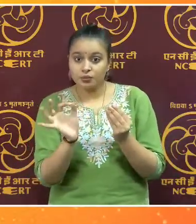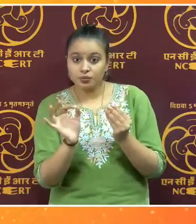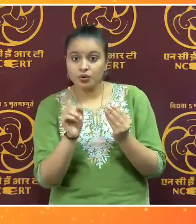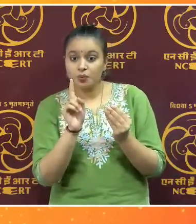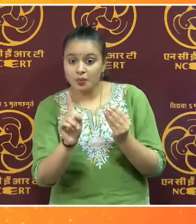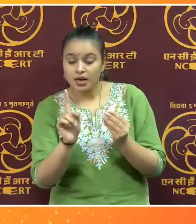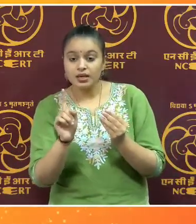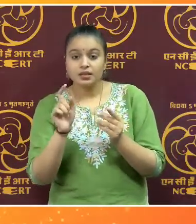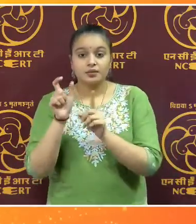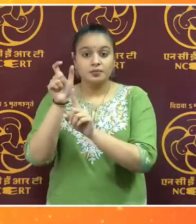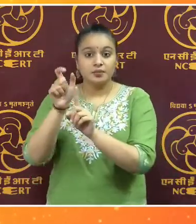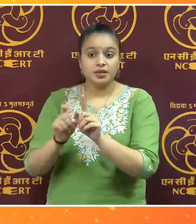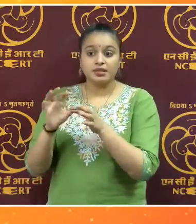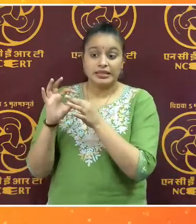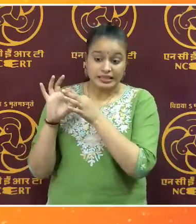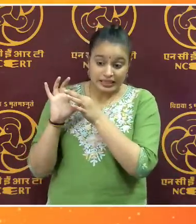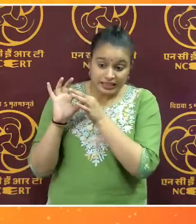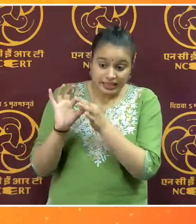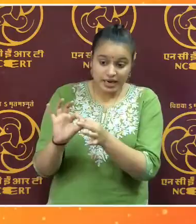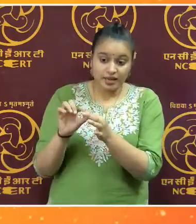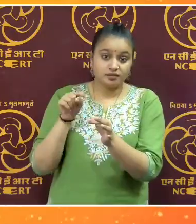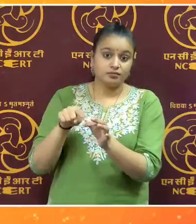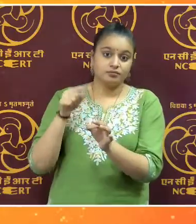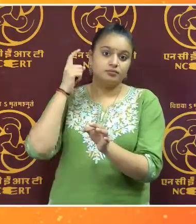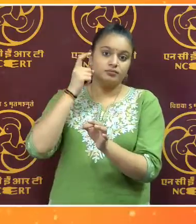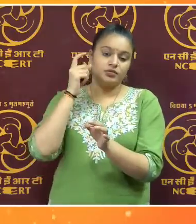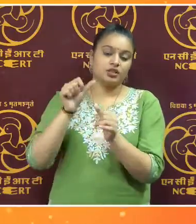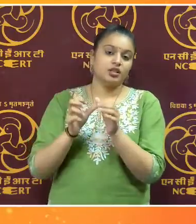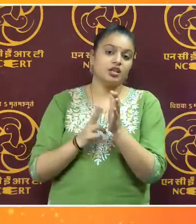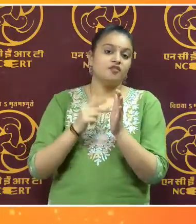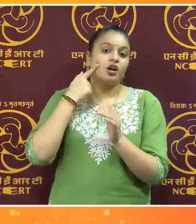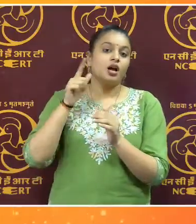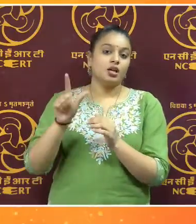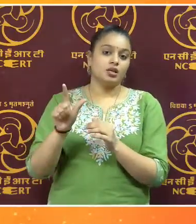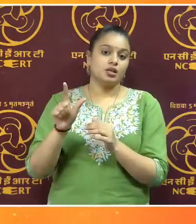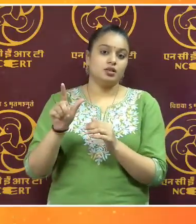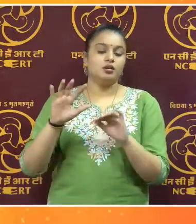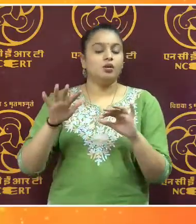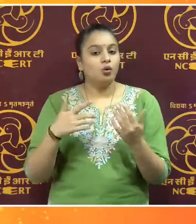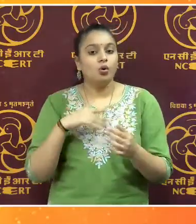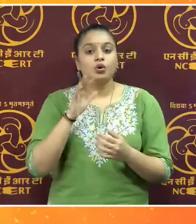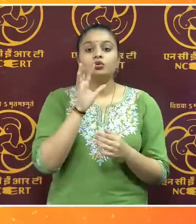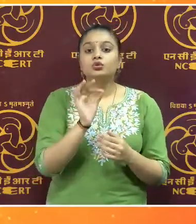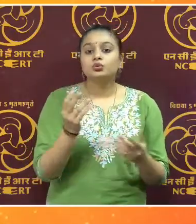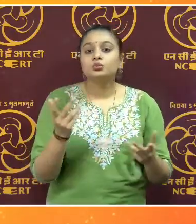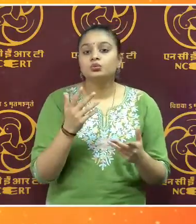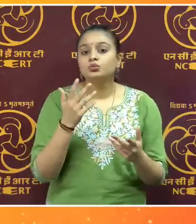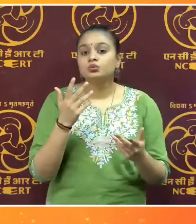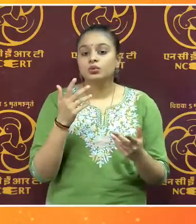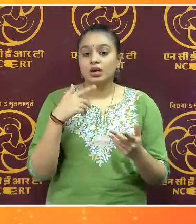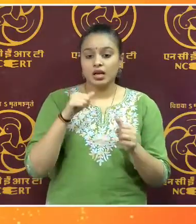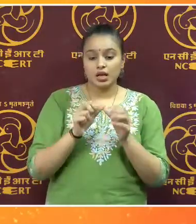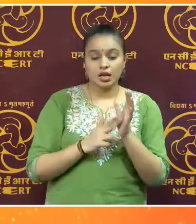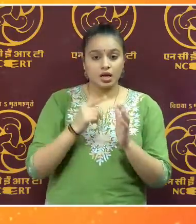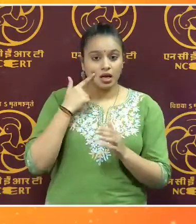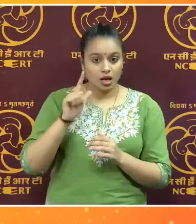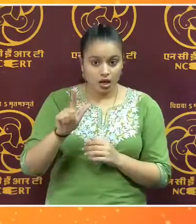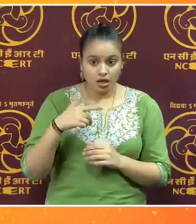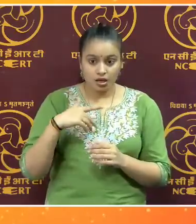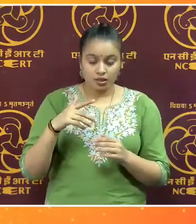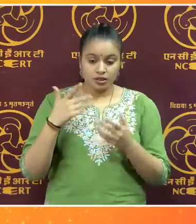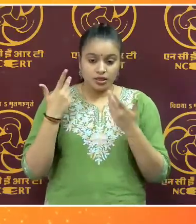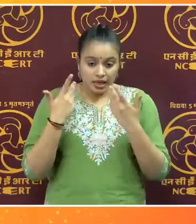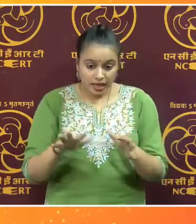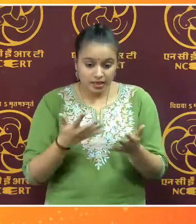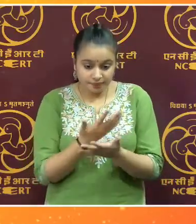the bond he is having with the master, Mr. Anil. And most importantly, how Mr. Anil has, without